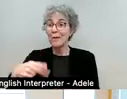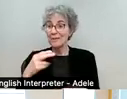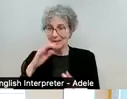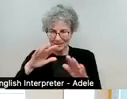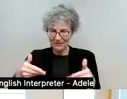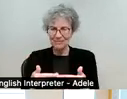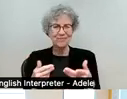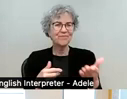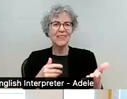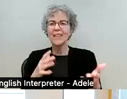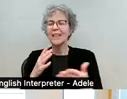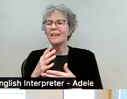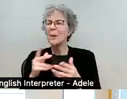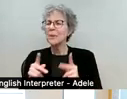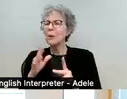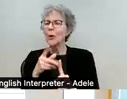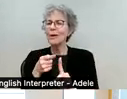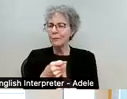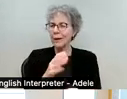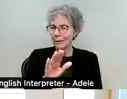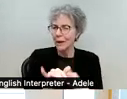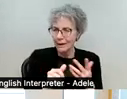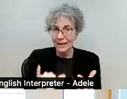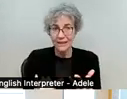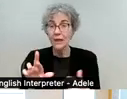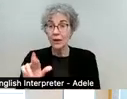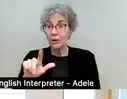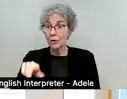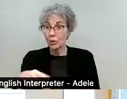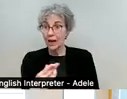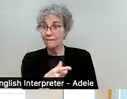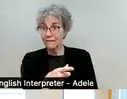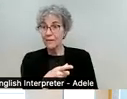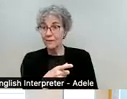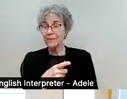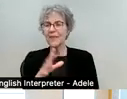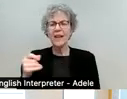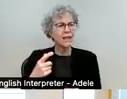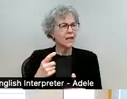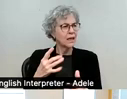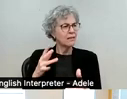a couple of people who are impacted by this. So Ralph came with us. We did a launch in Ottawa